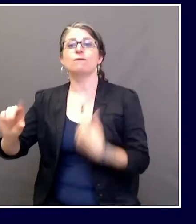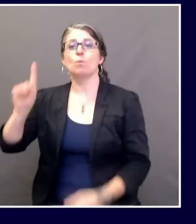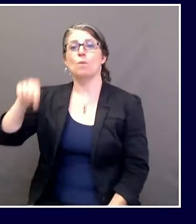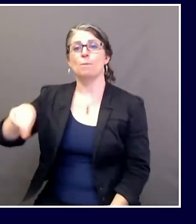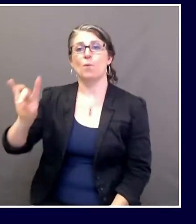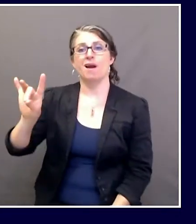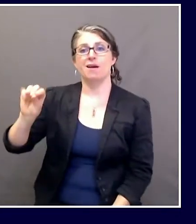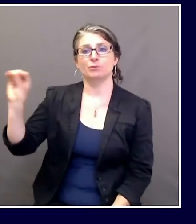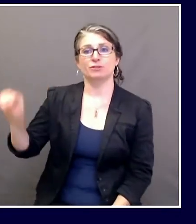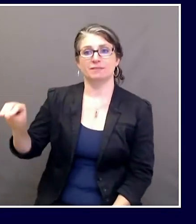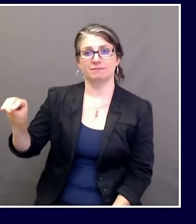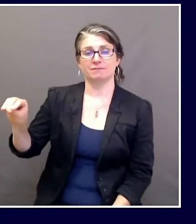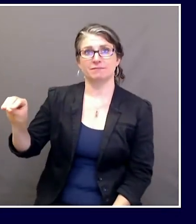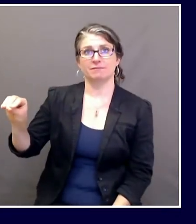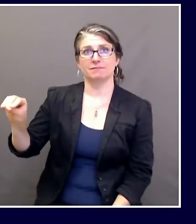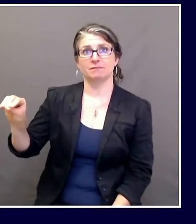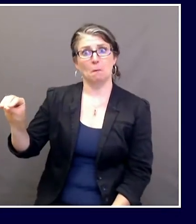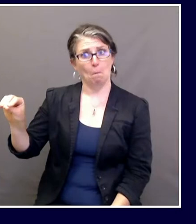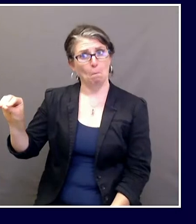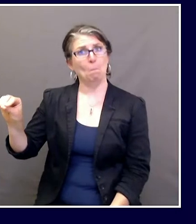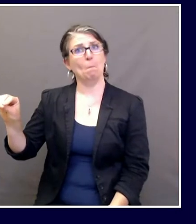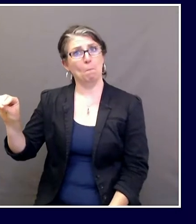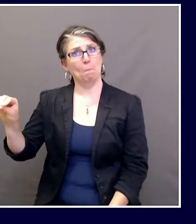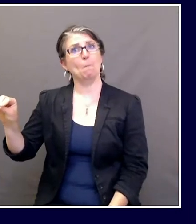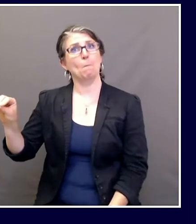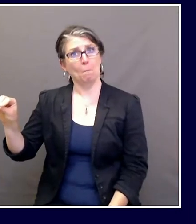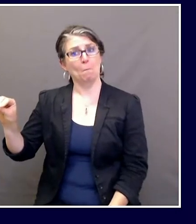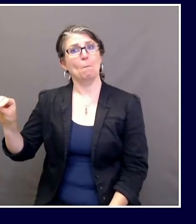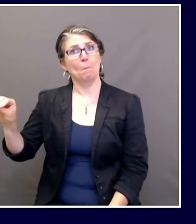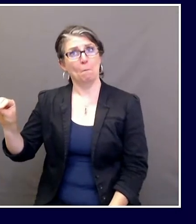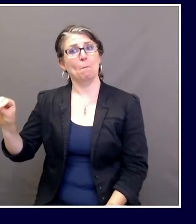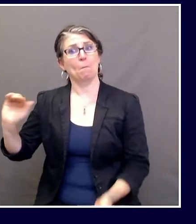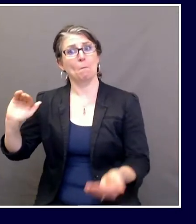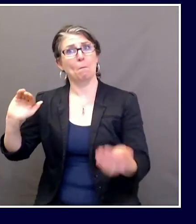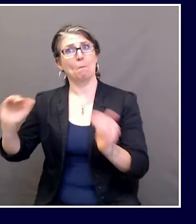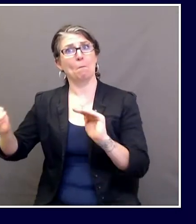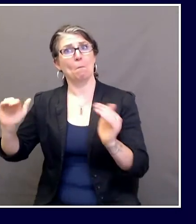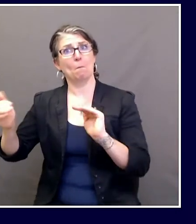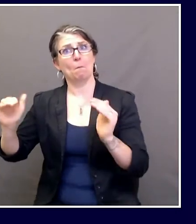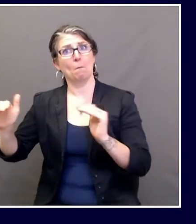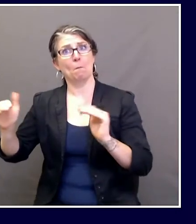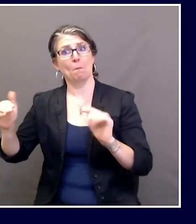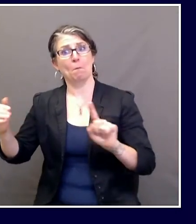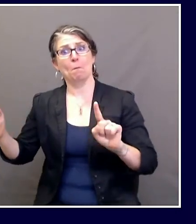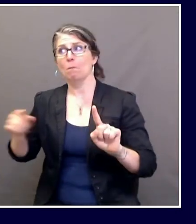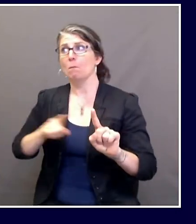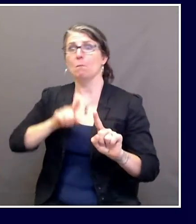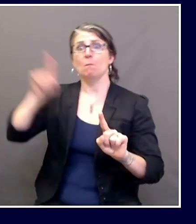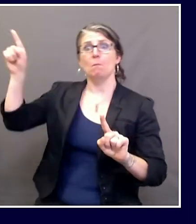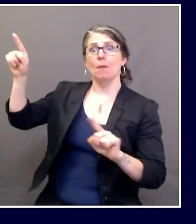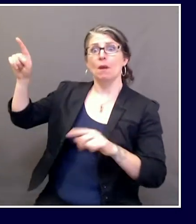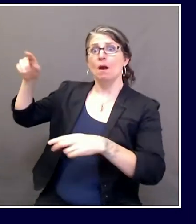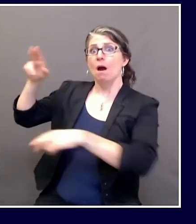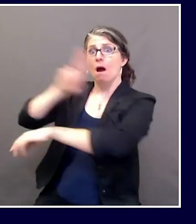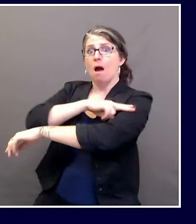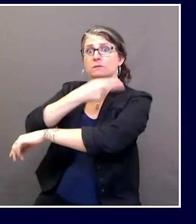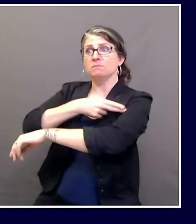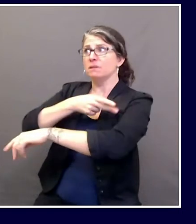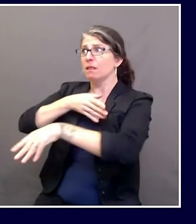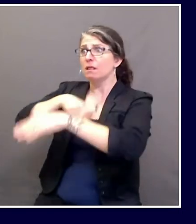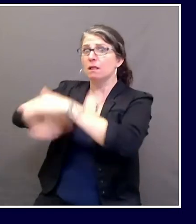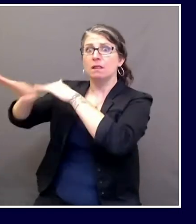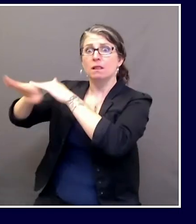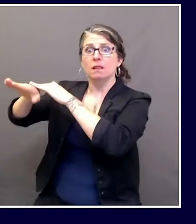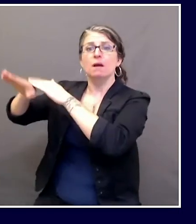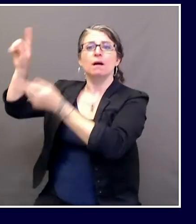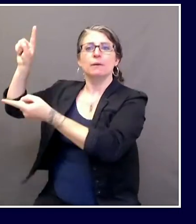we have seen reductions in our positivity rate over the past 2 weeks. That number, 1.8%, has been